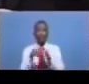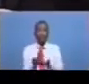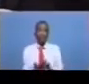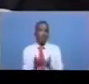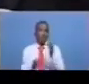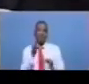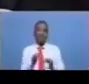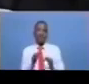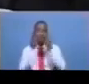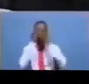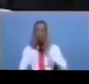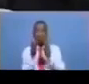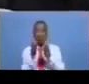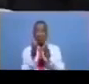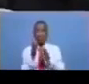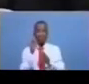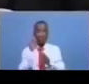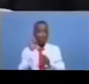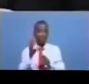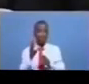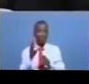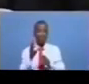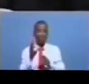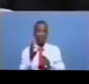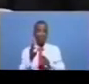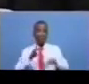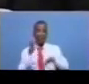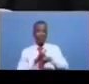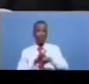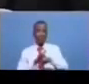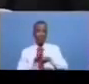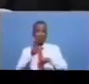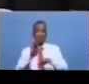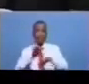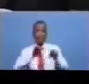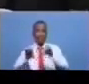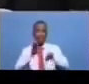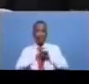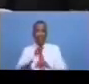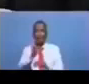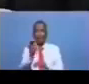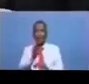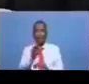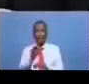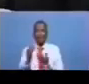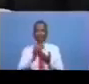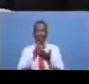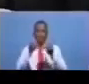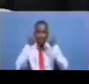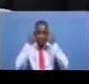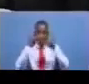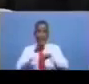way inform your next moves from Monday, irrespective of how